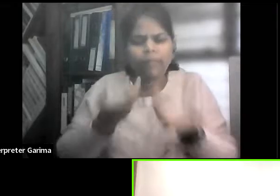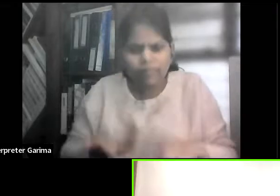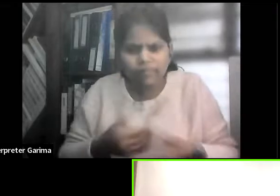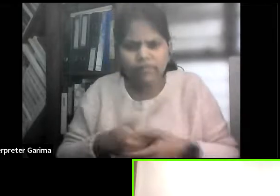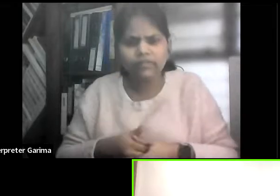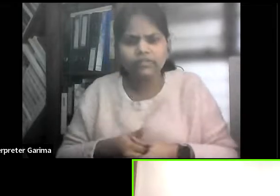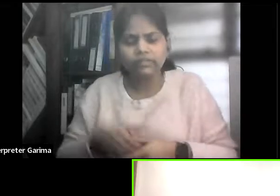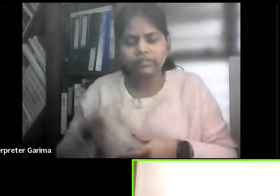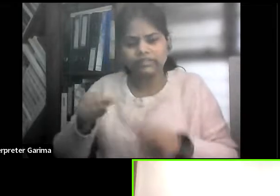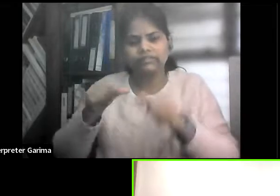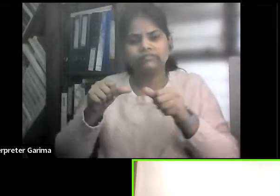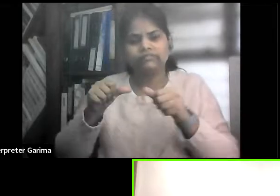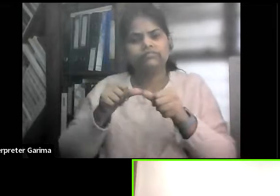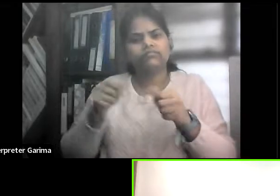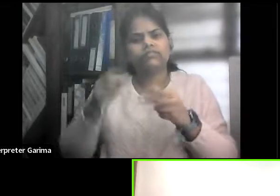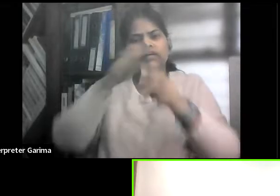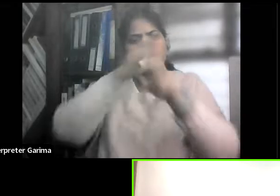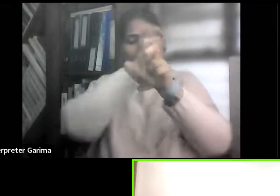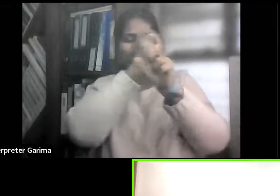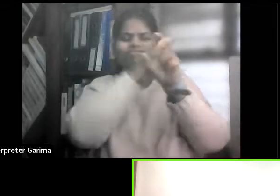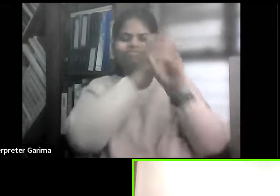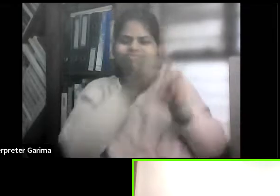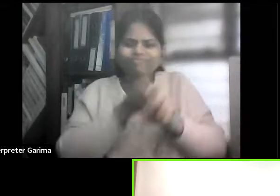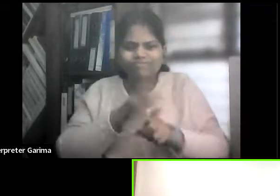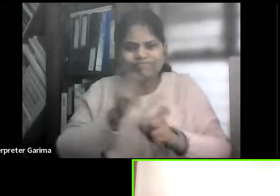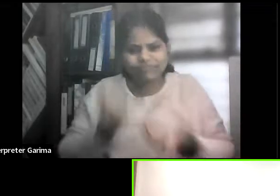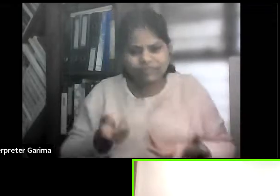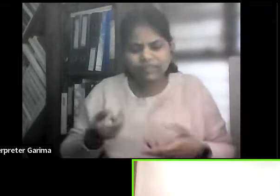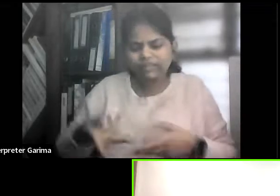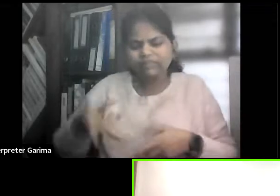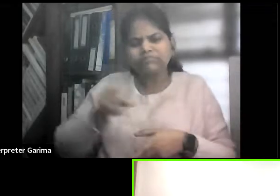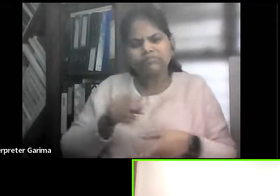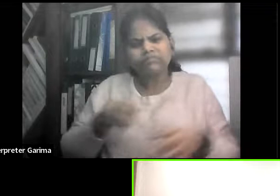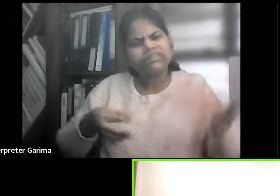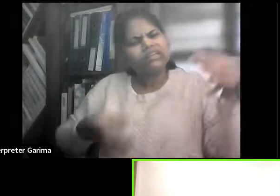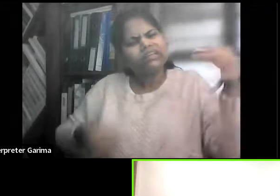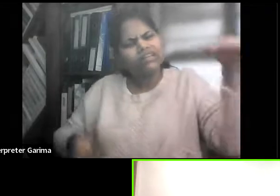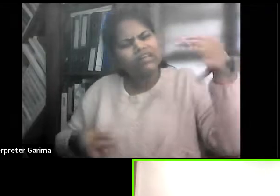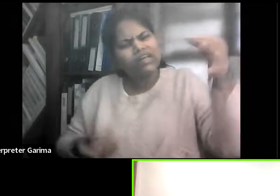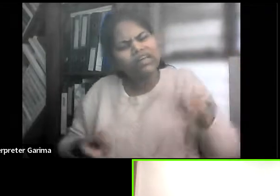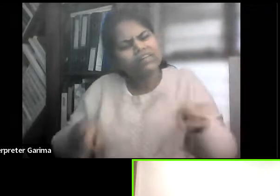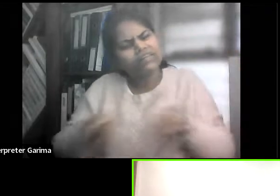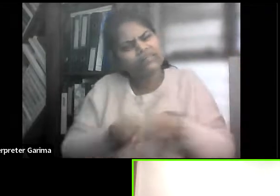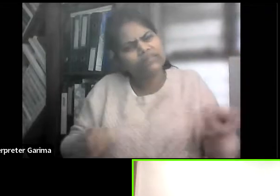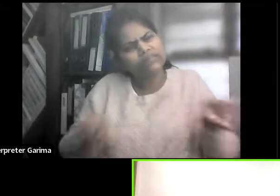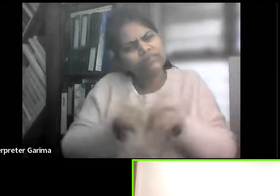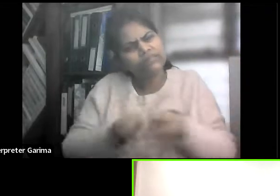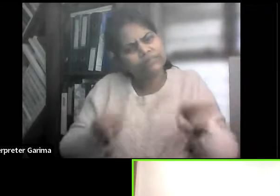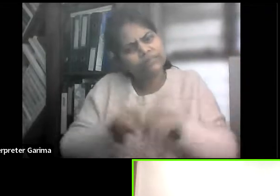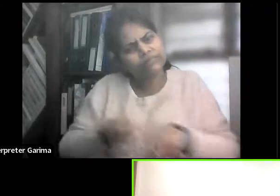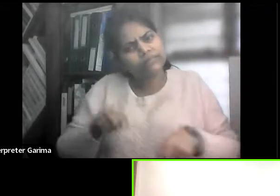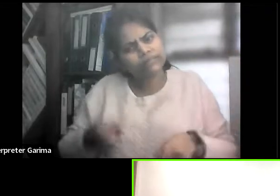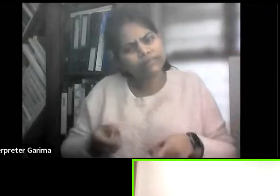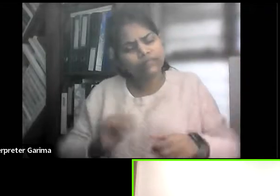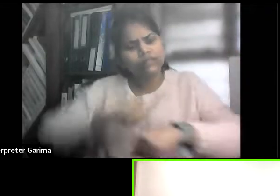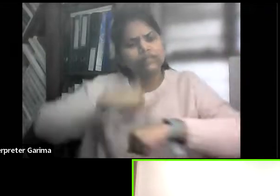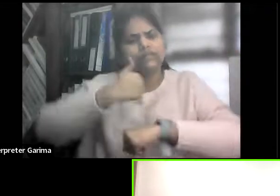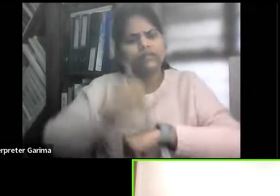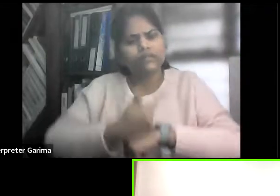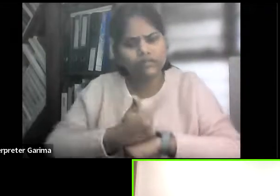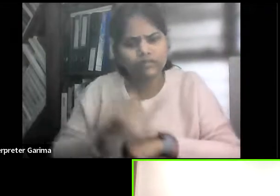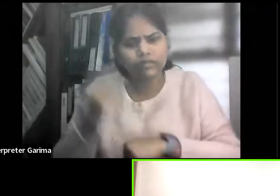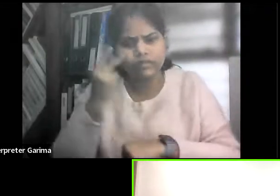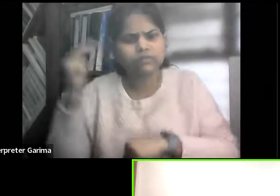tone. That is, through a continually repeated performance style, a movement vocabulary is established which overlooks the absence